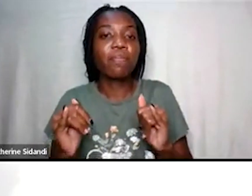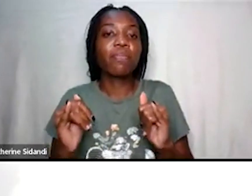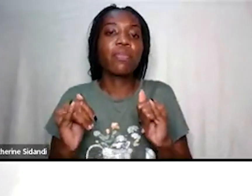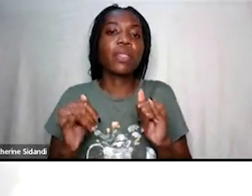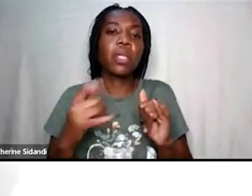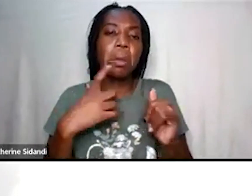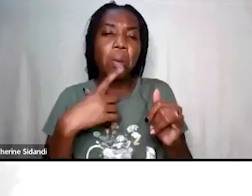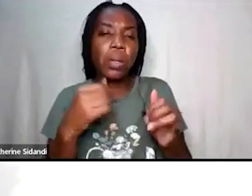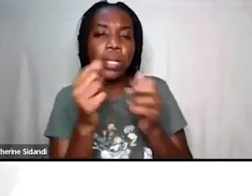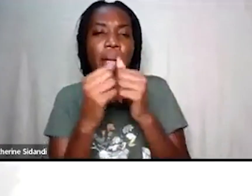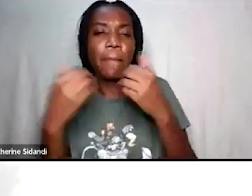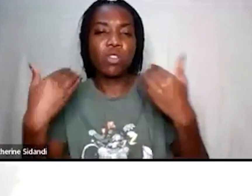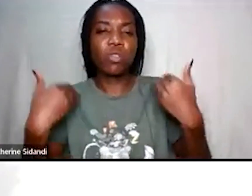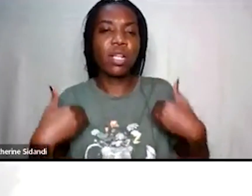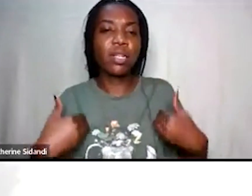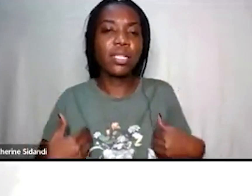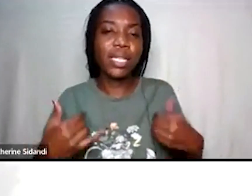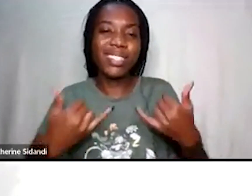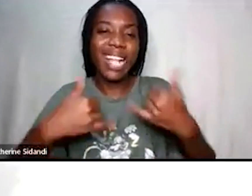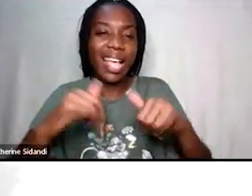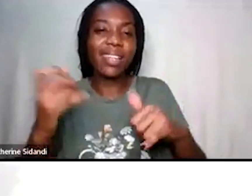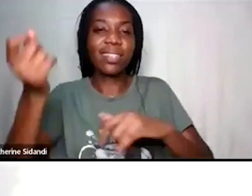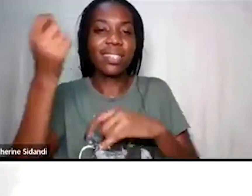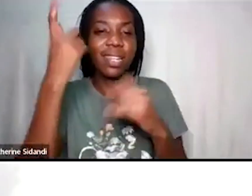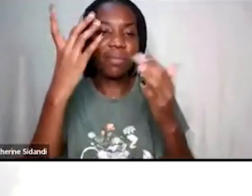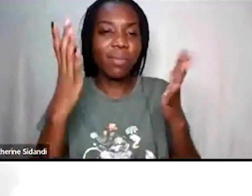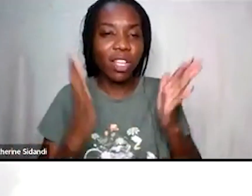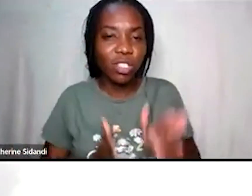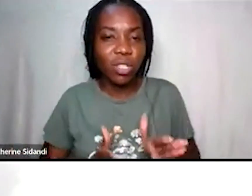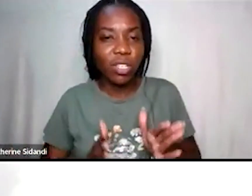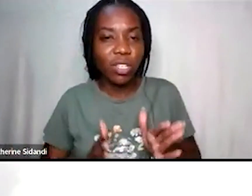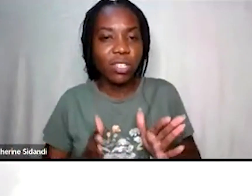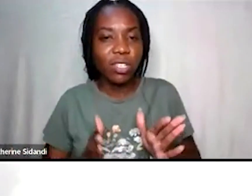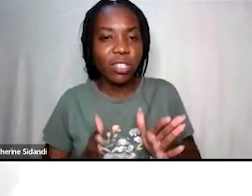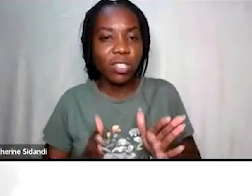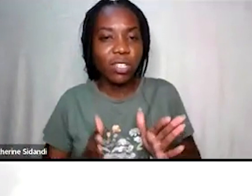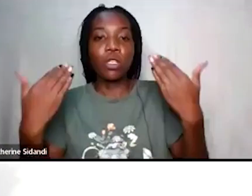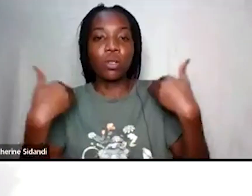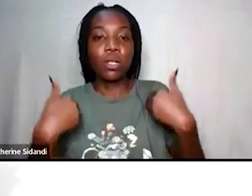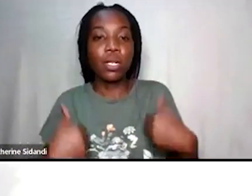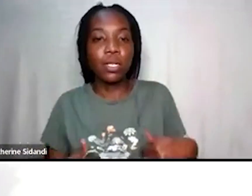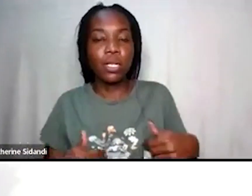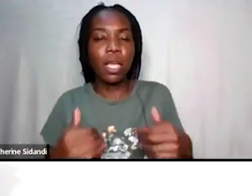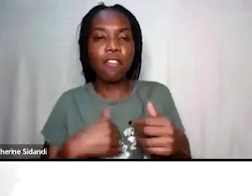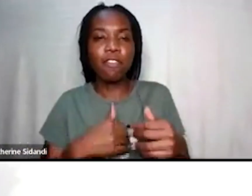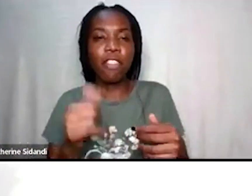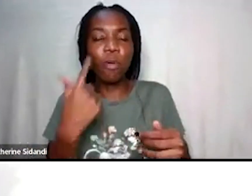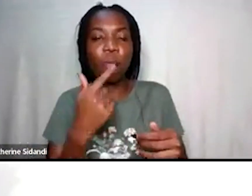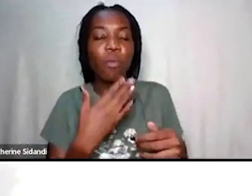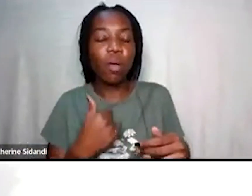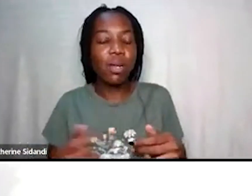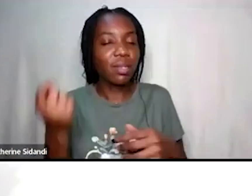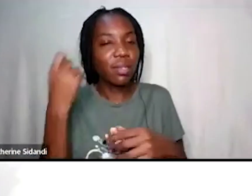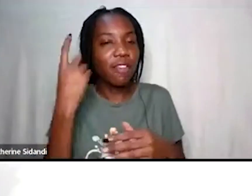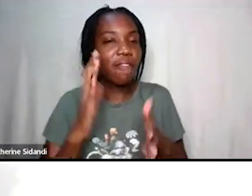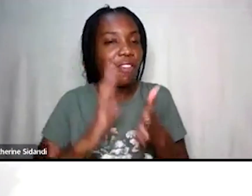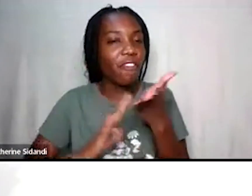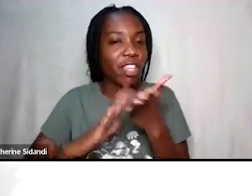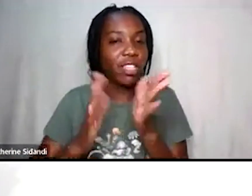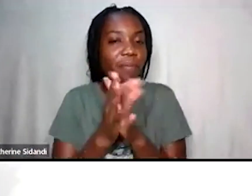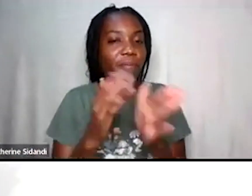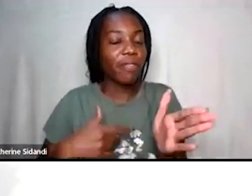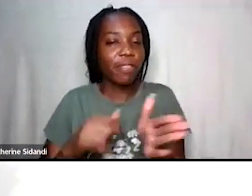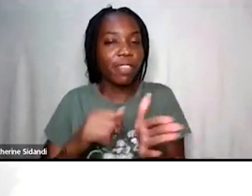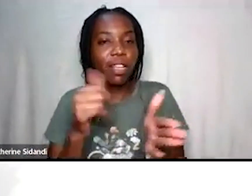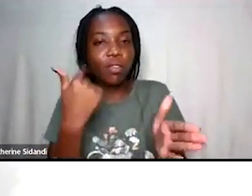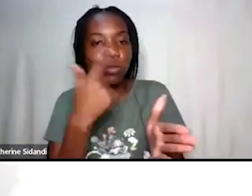personality. Try to understand this person's personality. There are people who want to be told something very fast. There are others who are like, they take their time, they